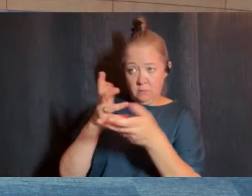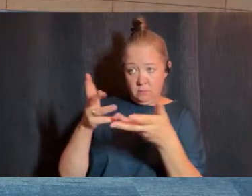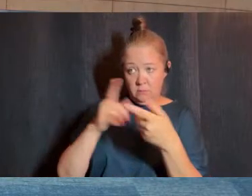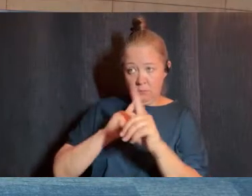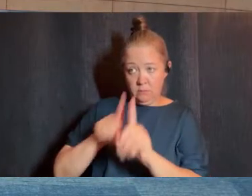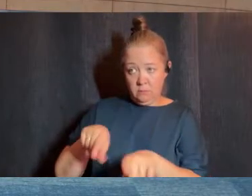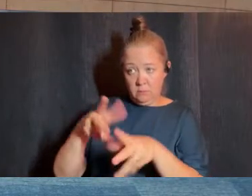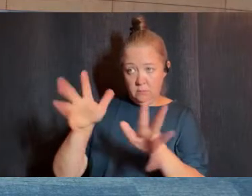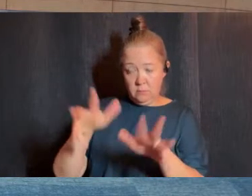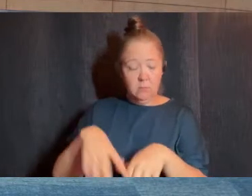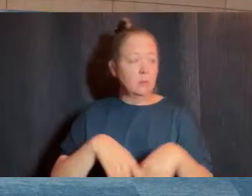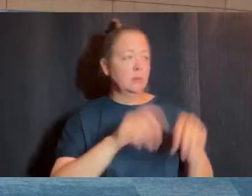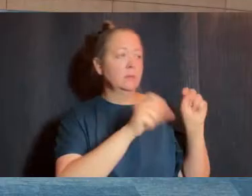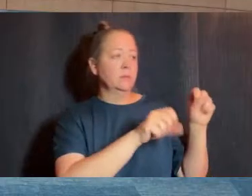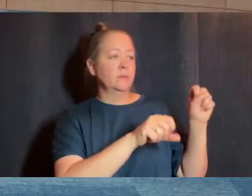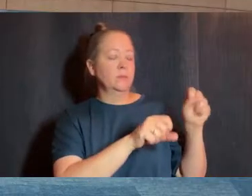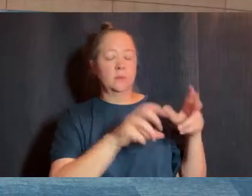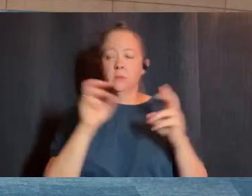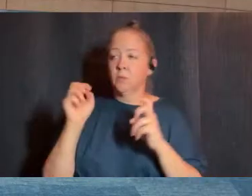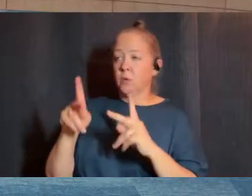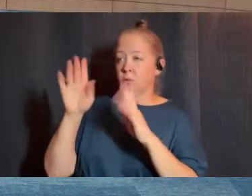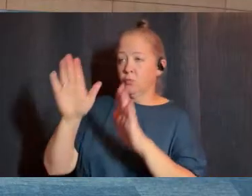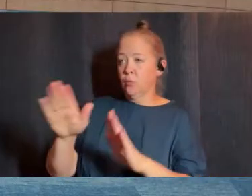All right.